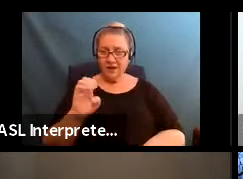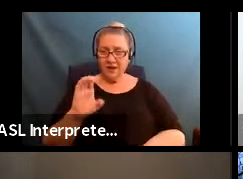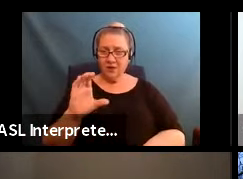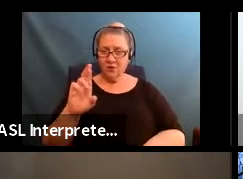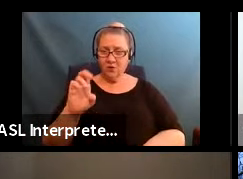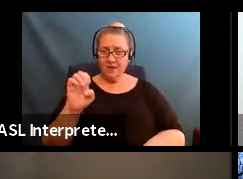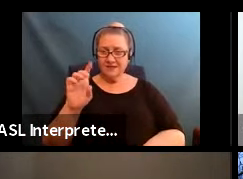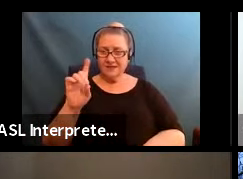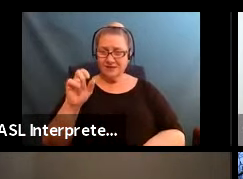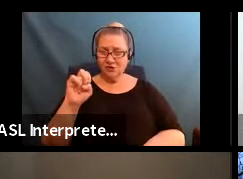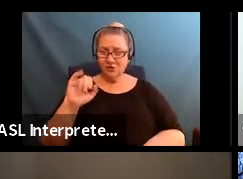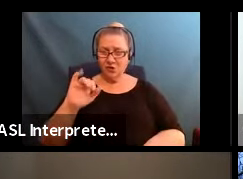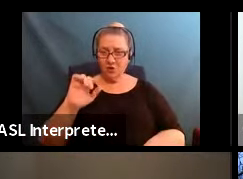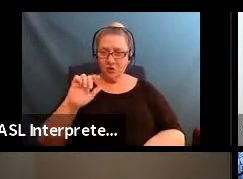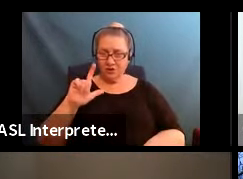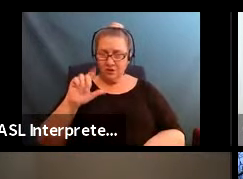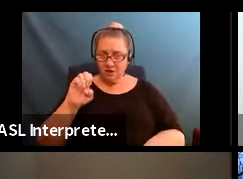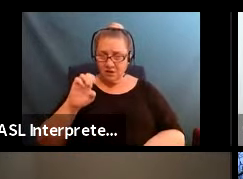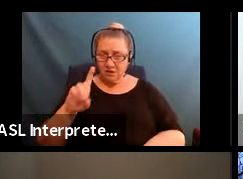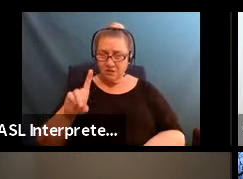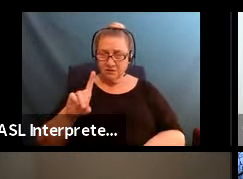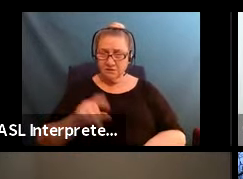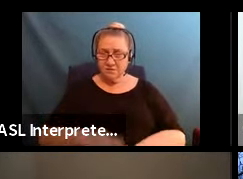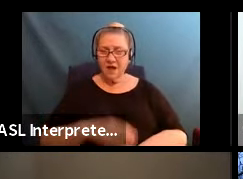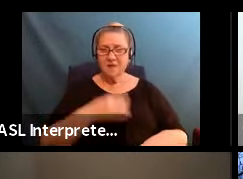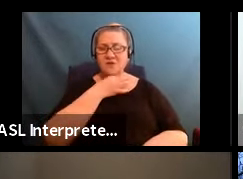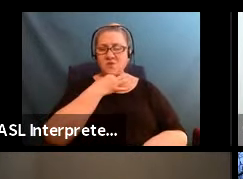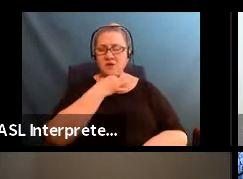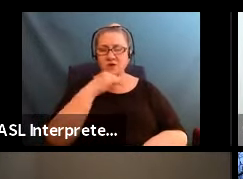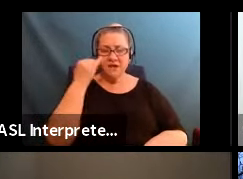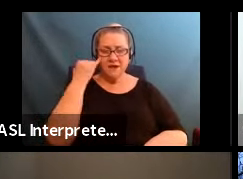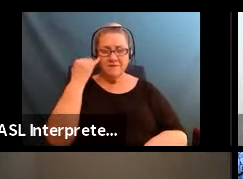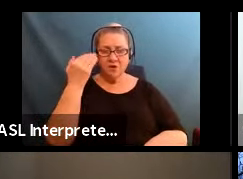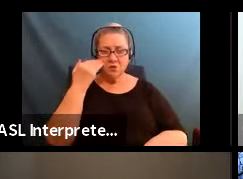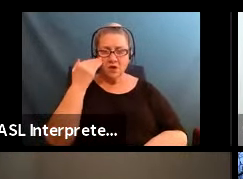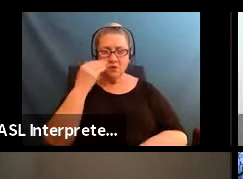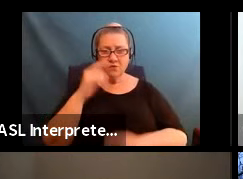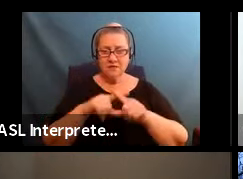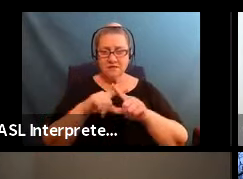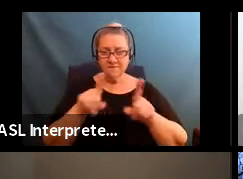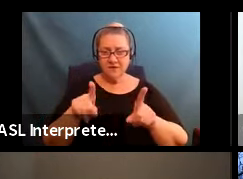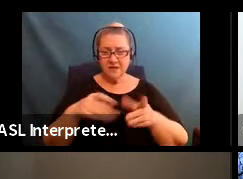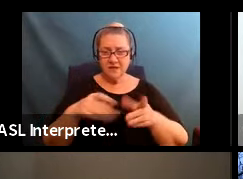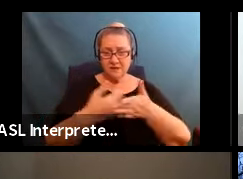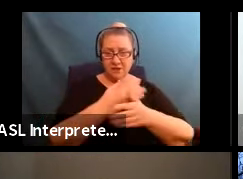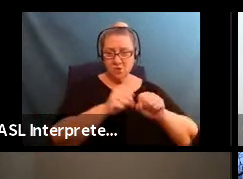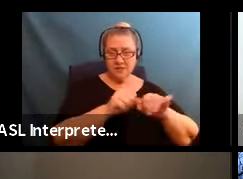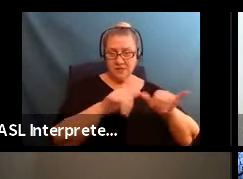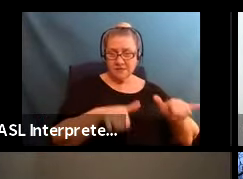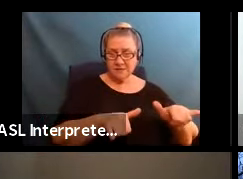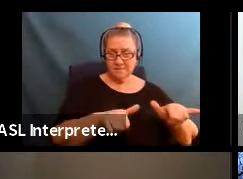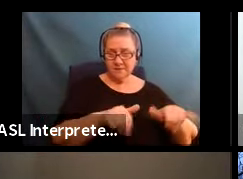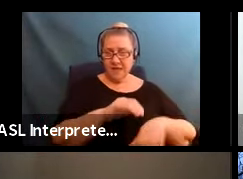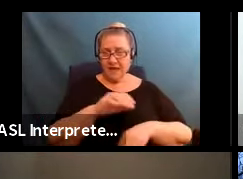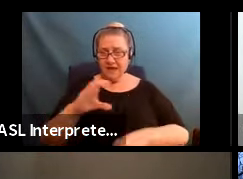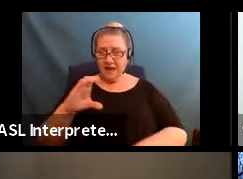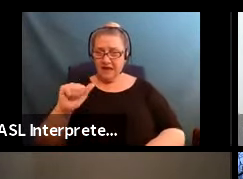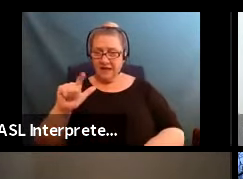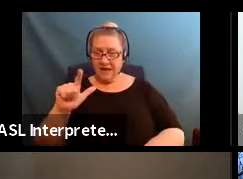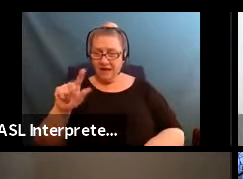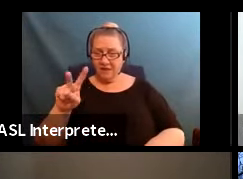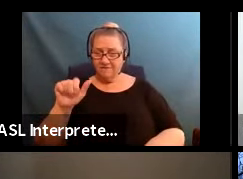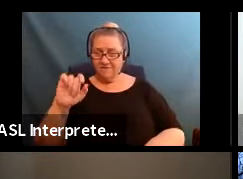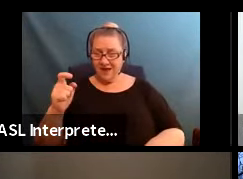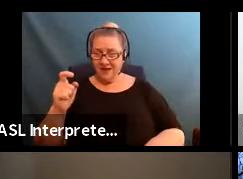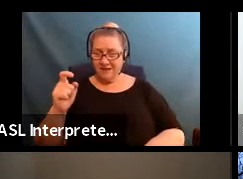And I was just wondering if you knew what the difference is between the new system and CalVax, or our current